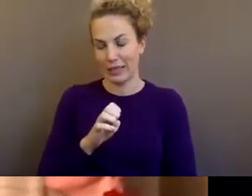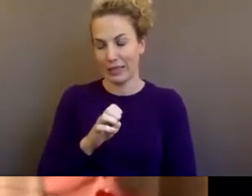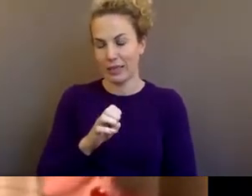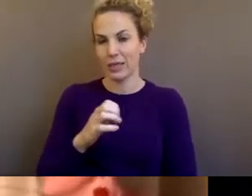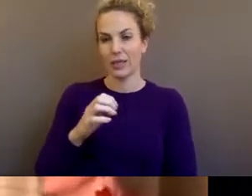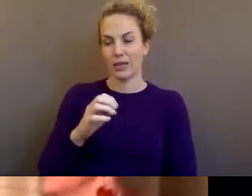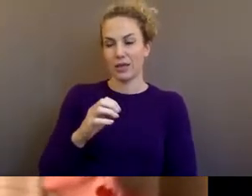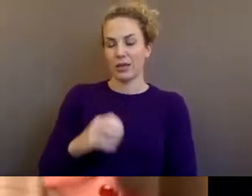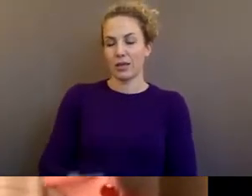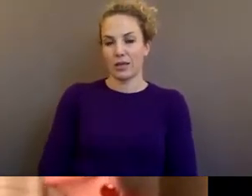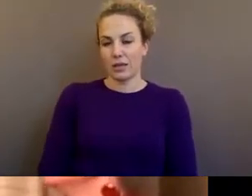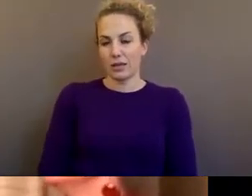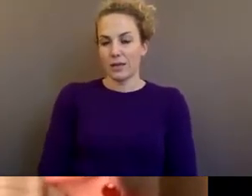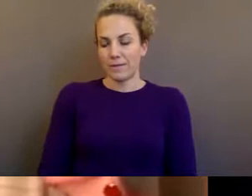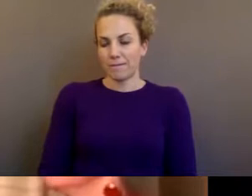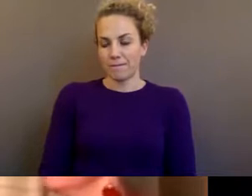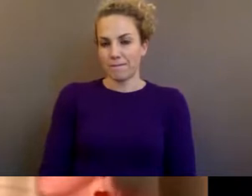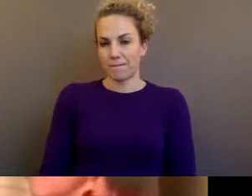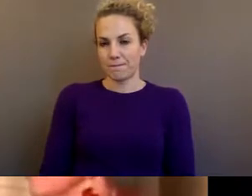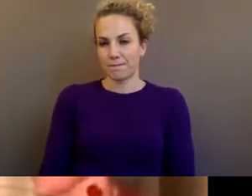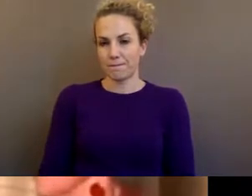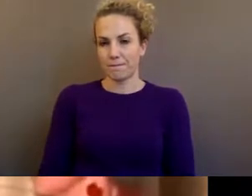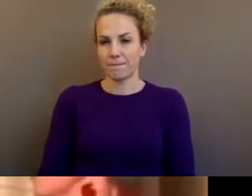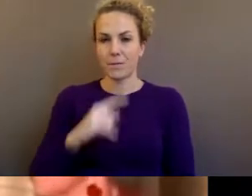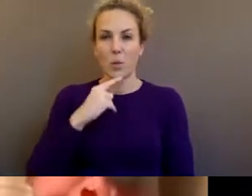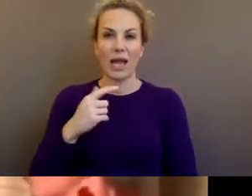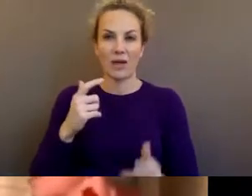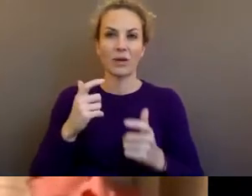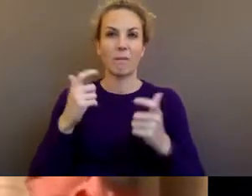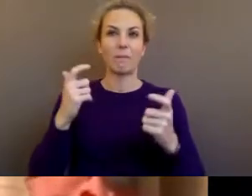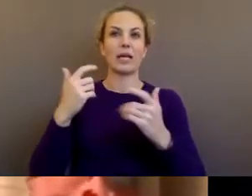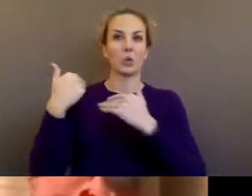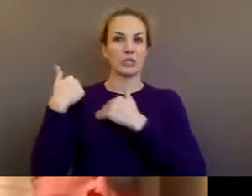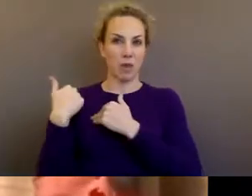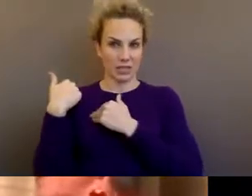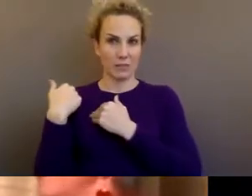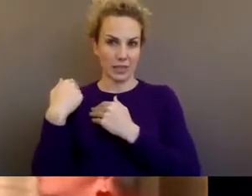we have such an awesome responsibility to children.